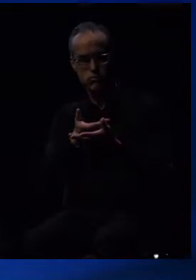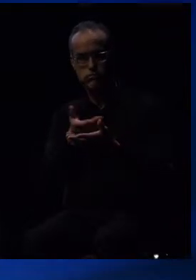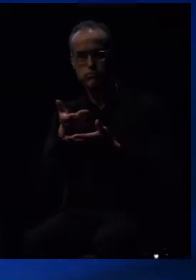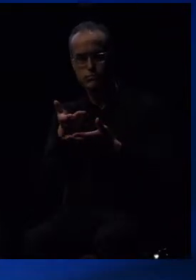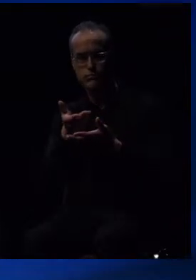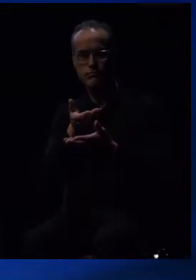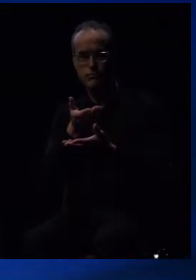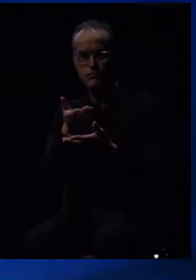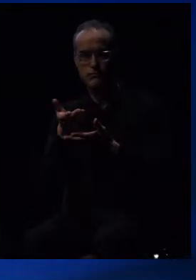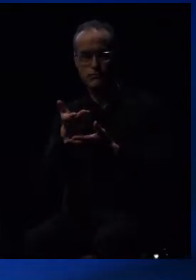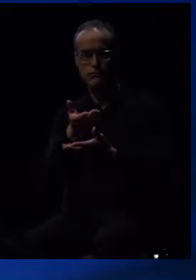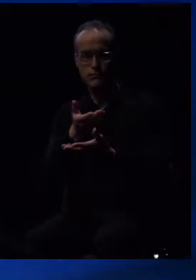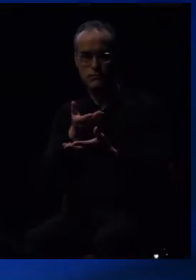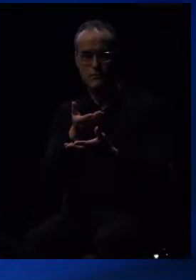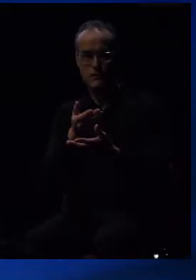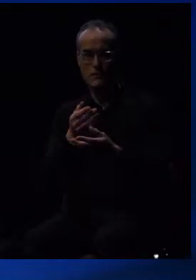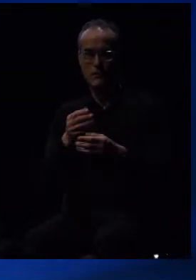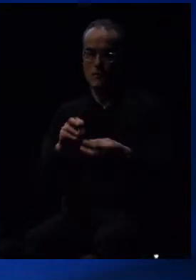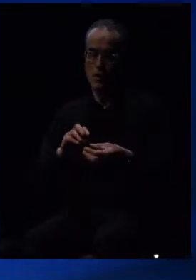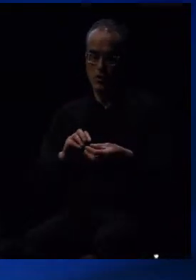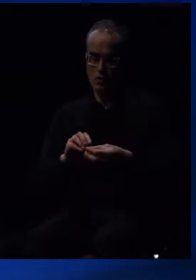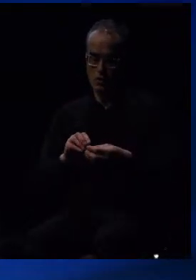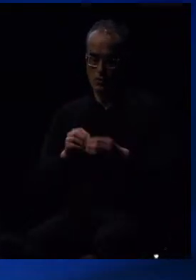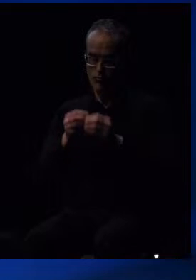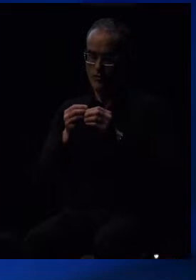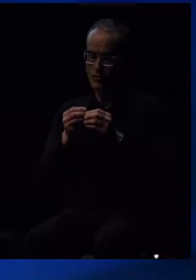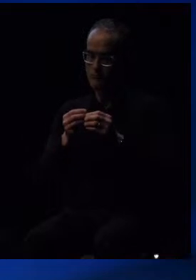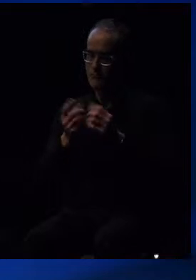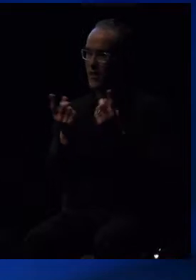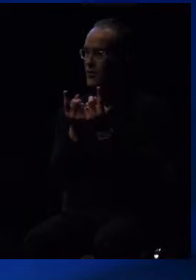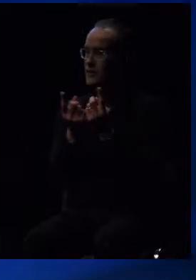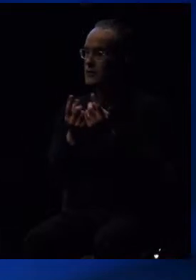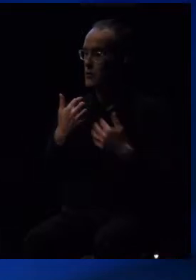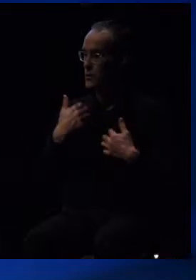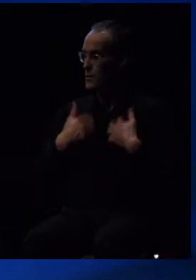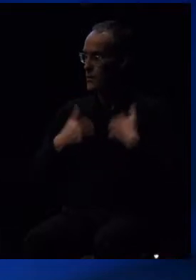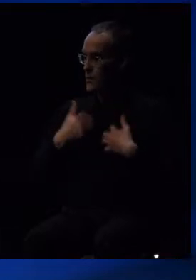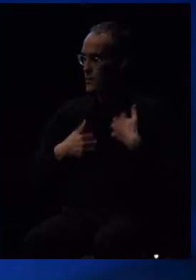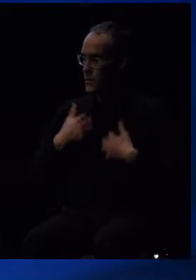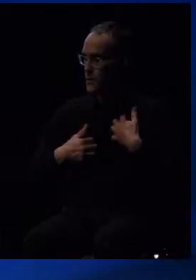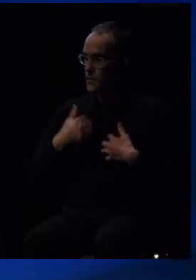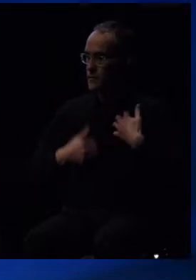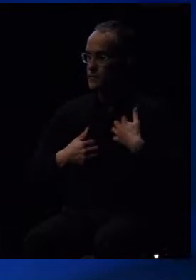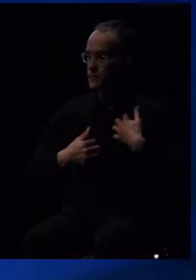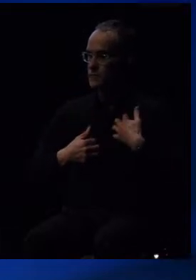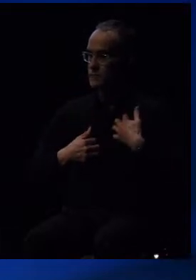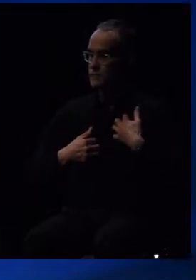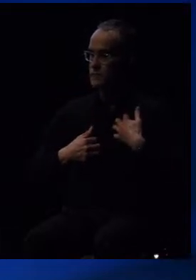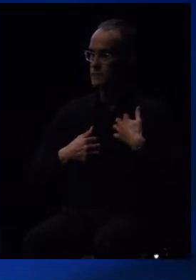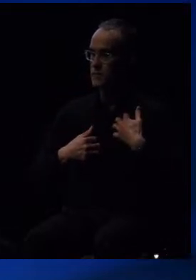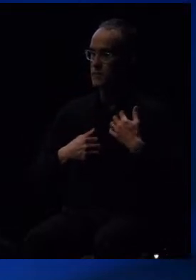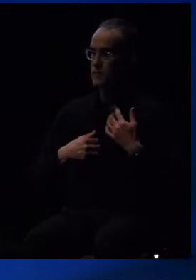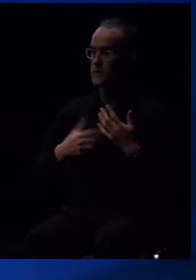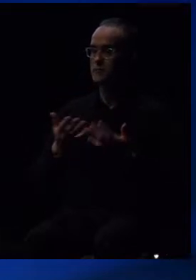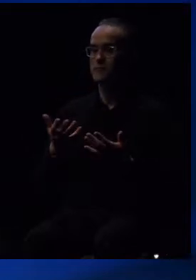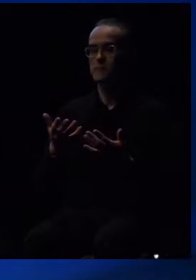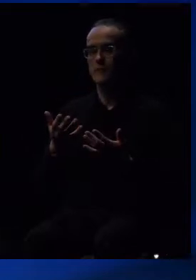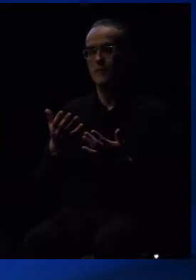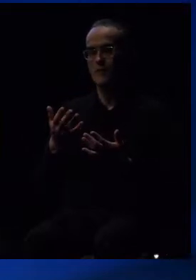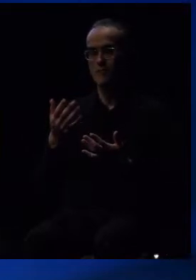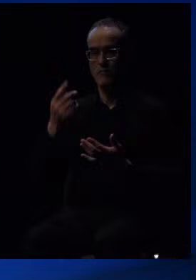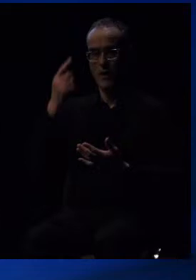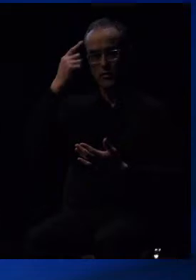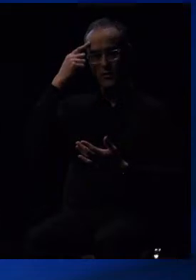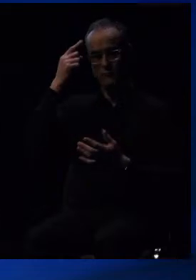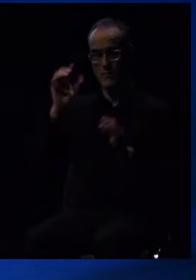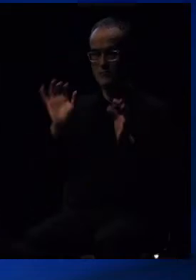that might be interesting for you. So I don't think we're inventing any bicycle here, but it's just a